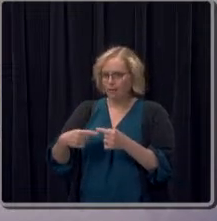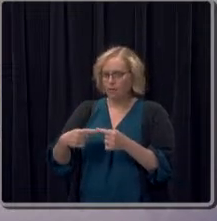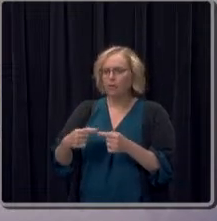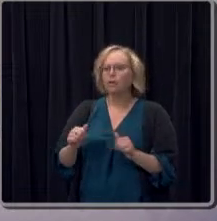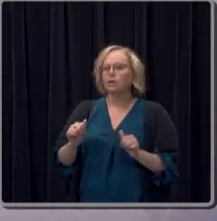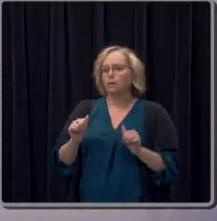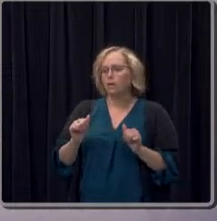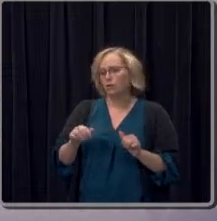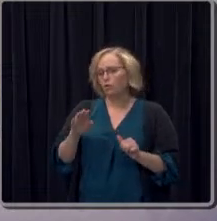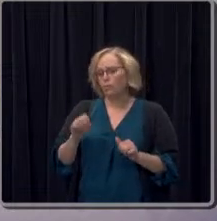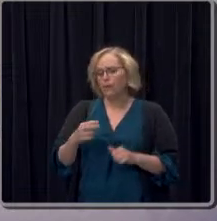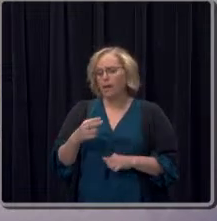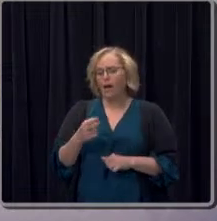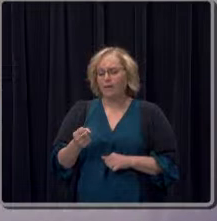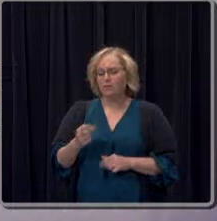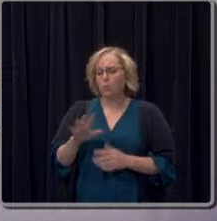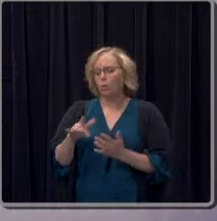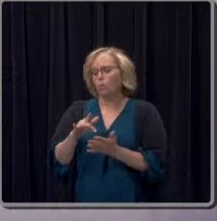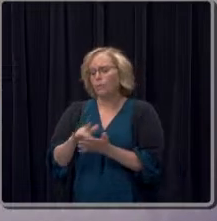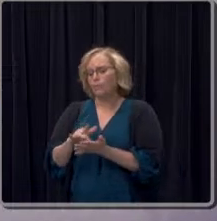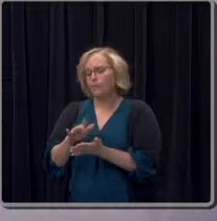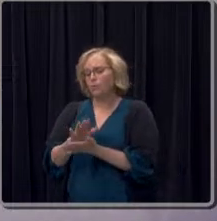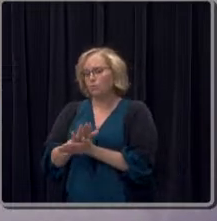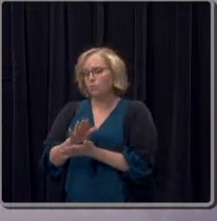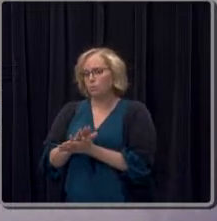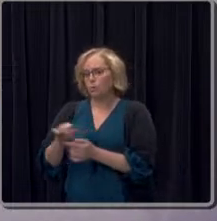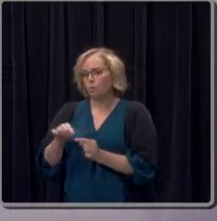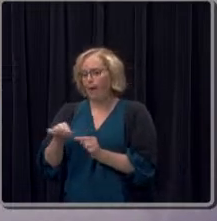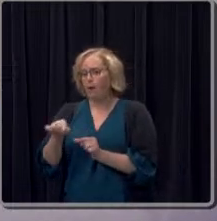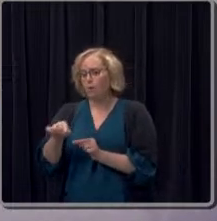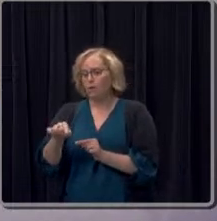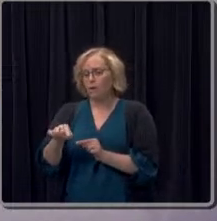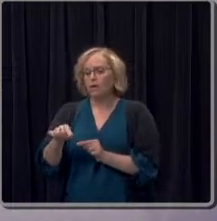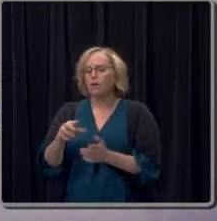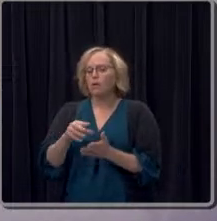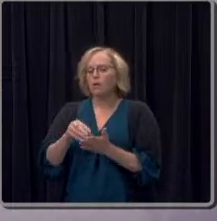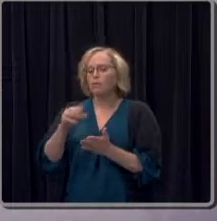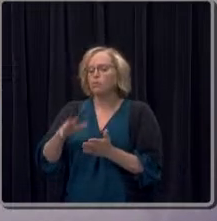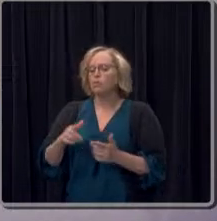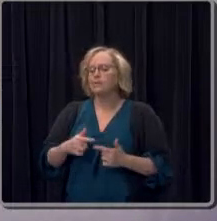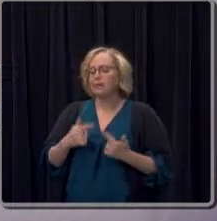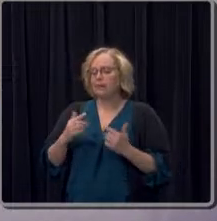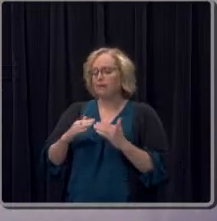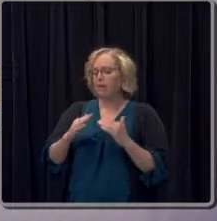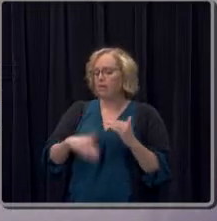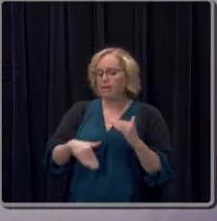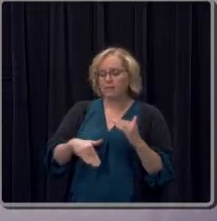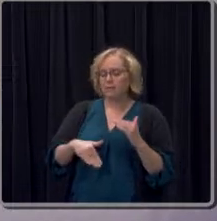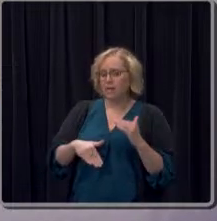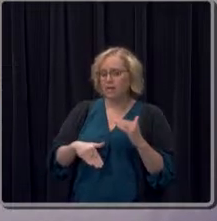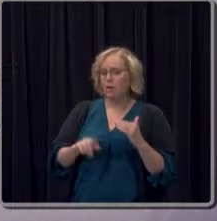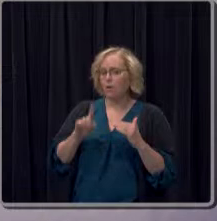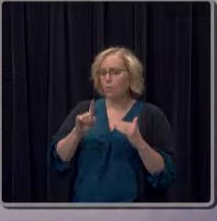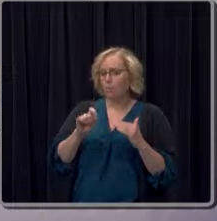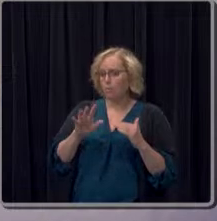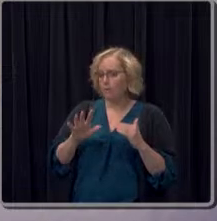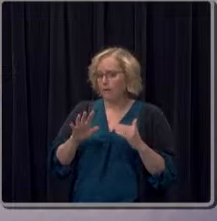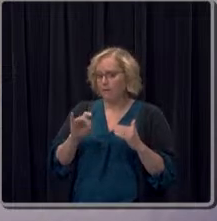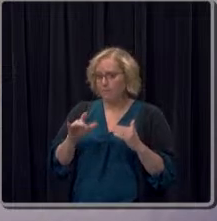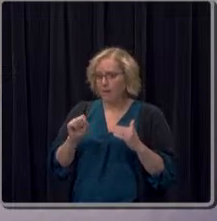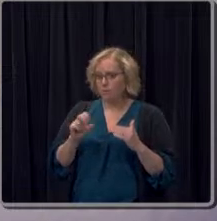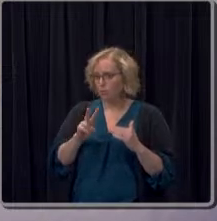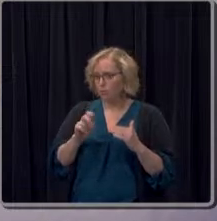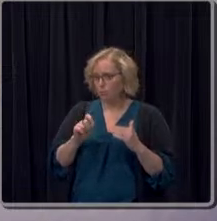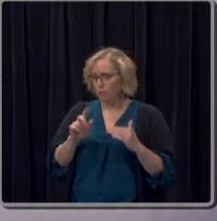be a high school or middle school route that the students live under 1.5 miles, don't qualify for pay ride, but there may